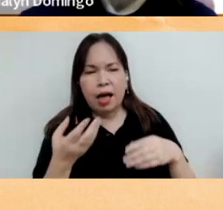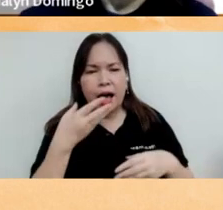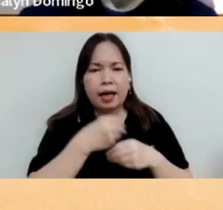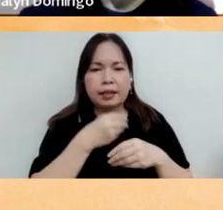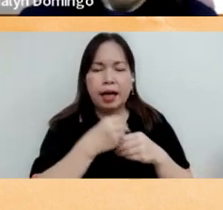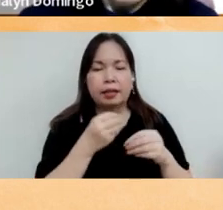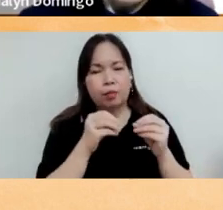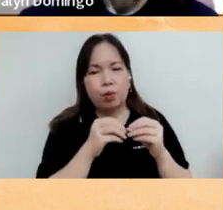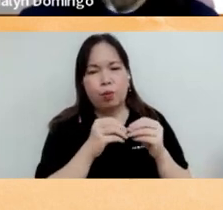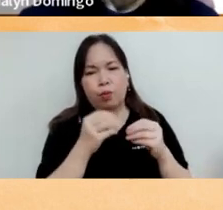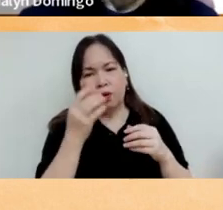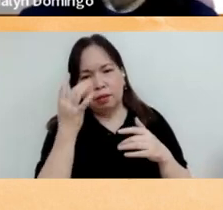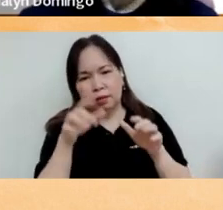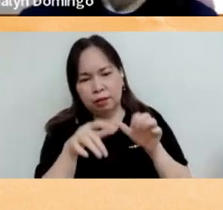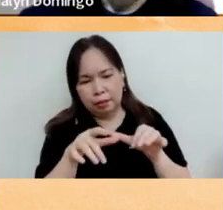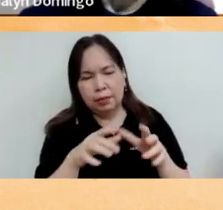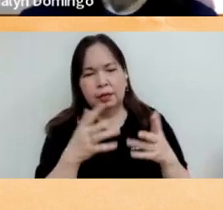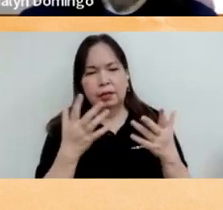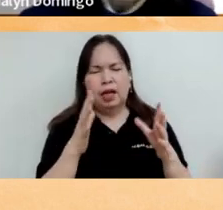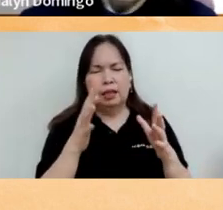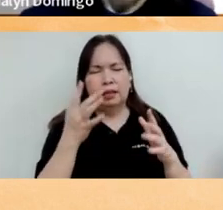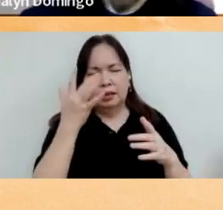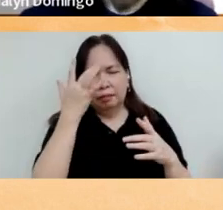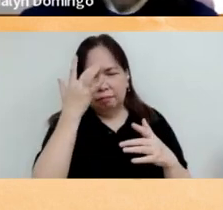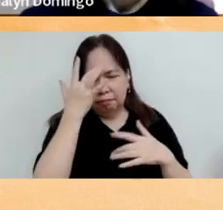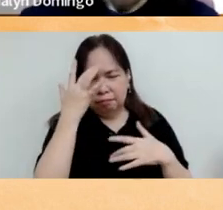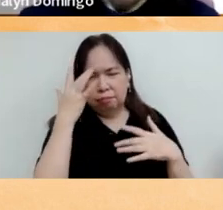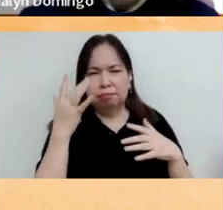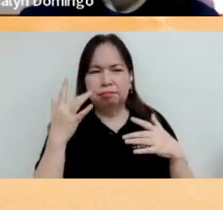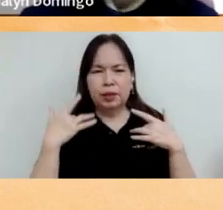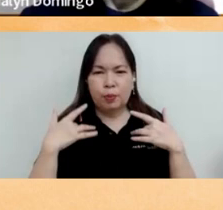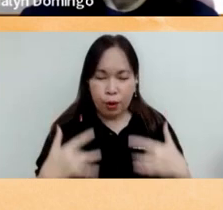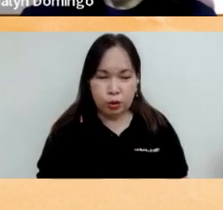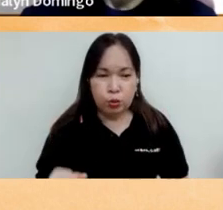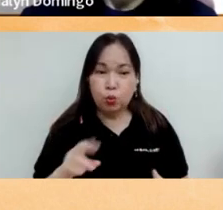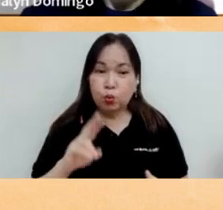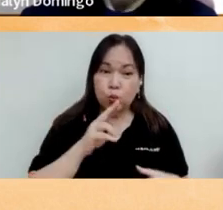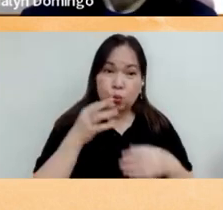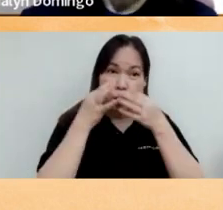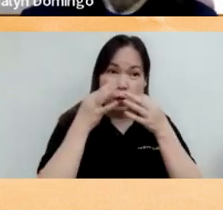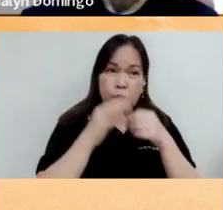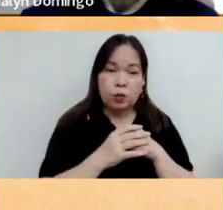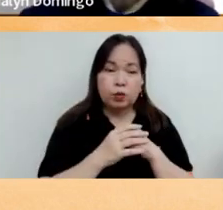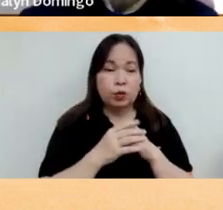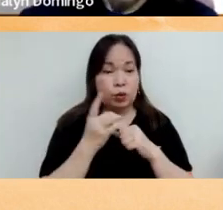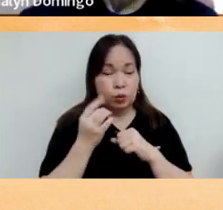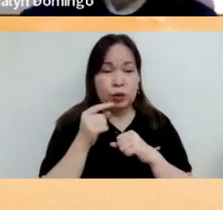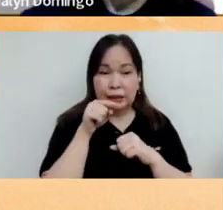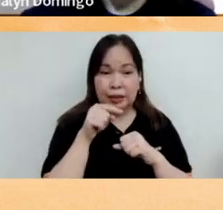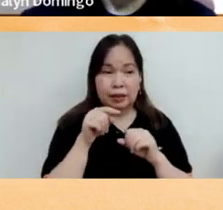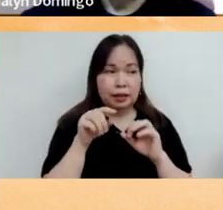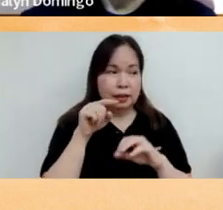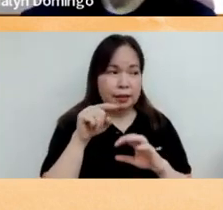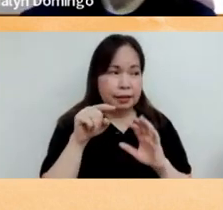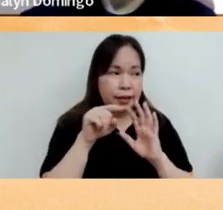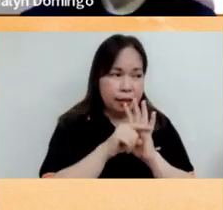disorders, depression, and substance dependence. And so these negative consequences linked